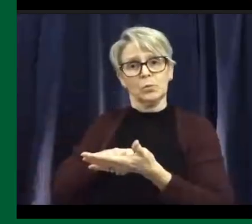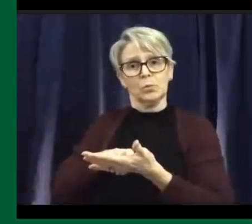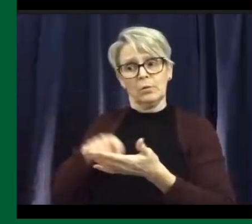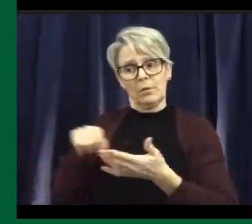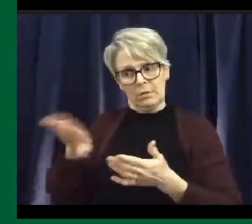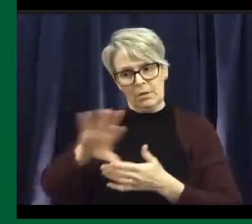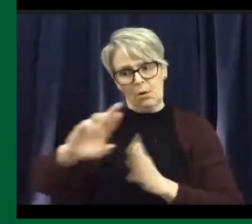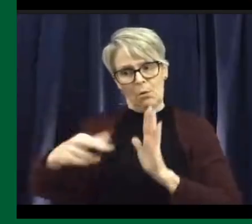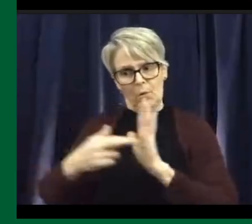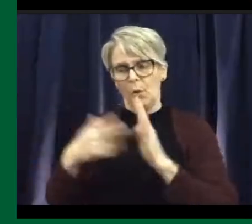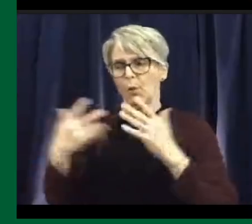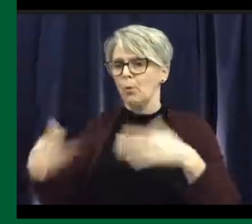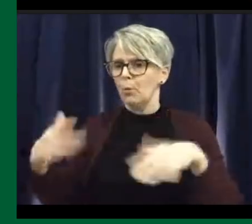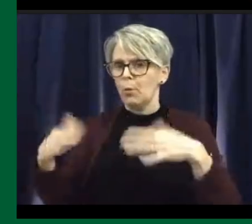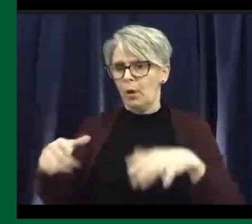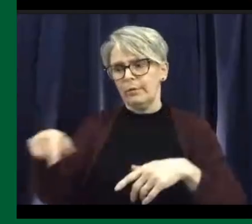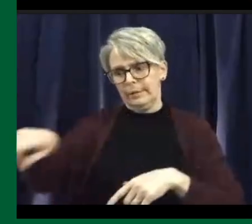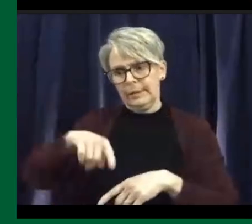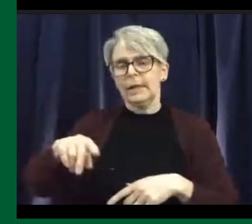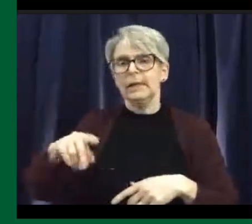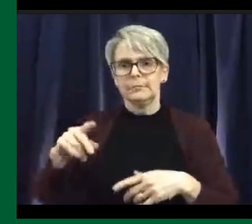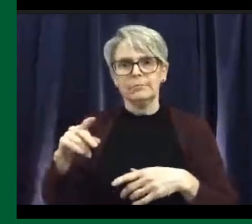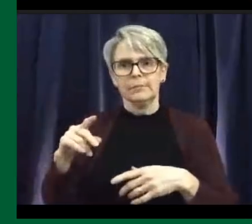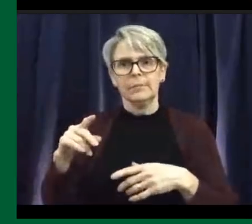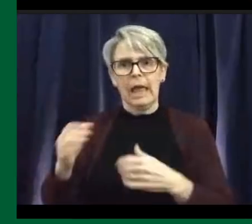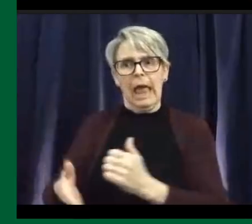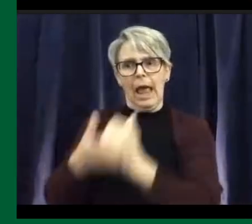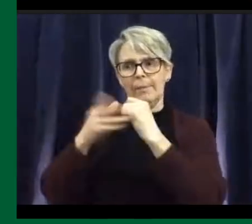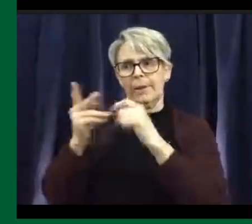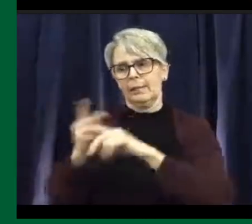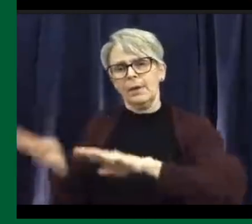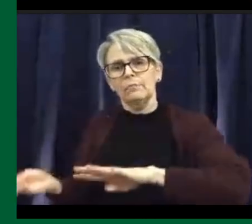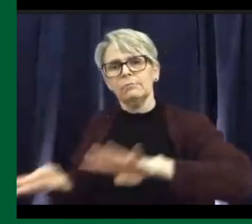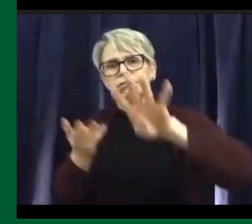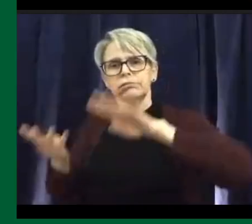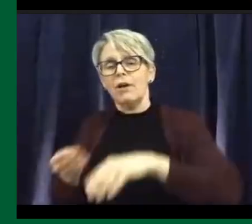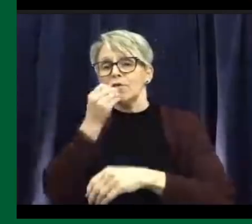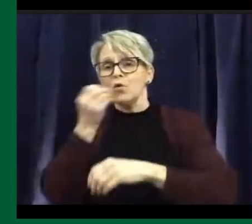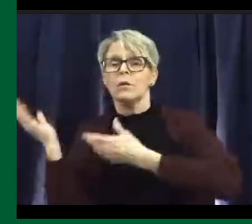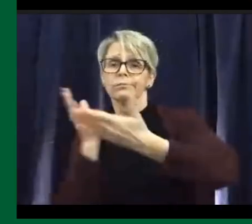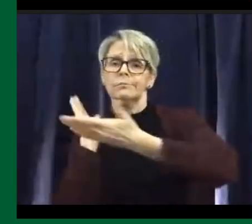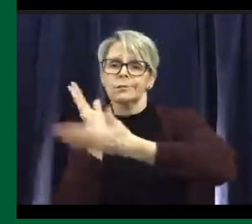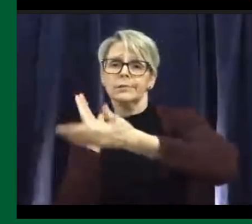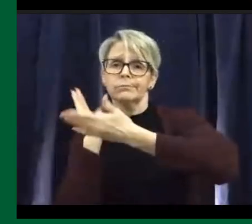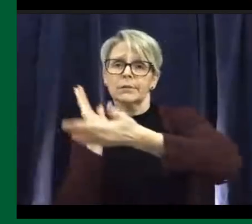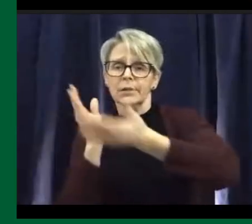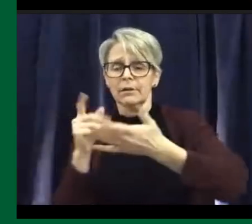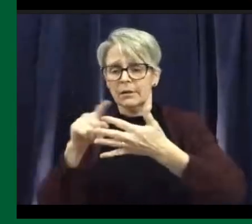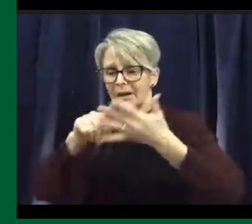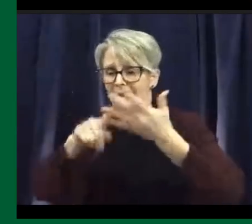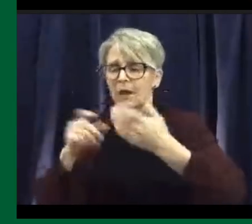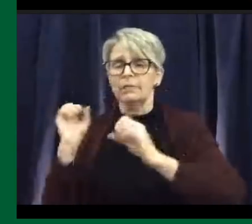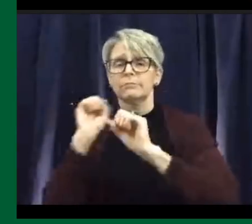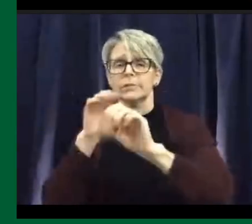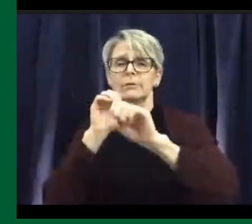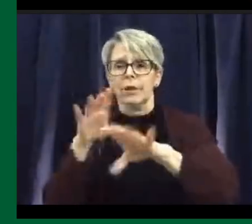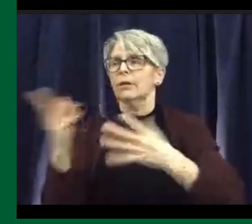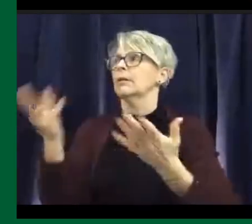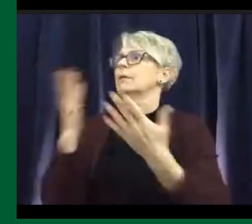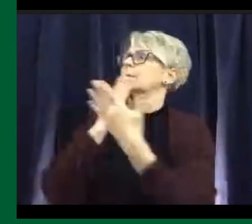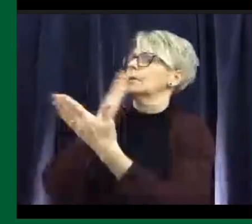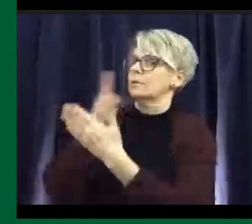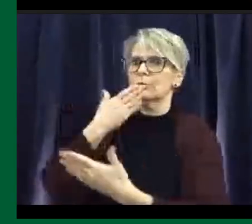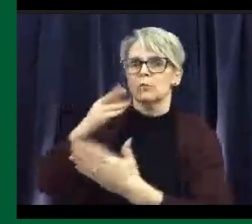they have played in keeping our supply, grocery stores, other essential products supplied. And